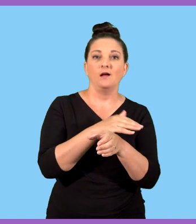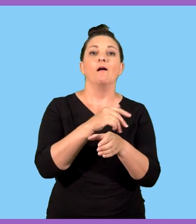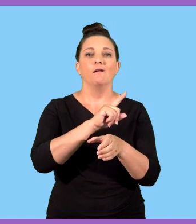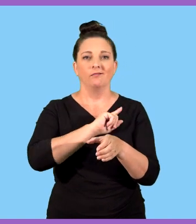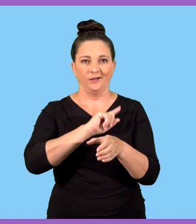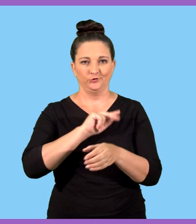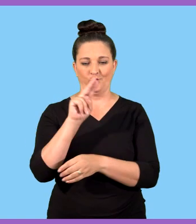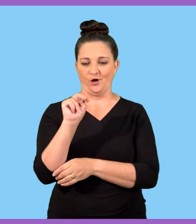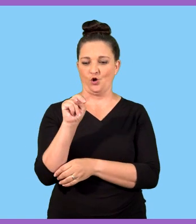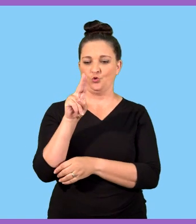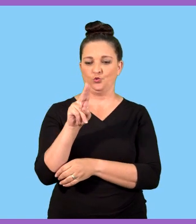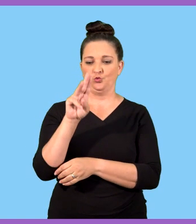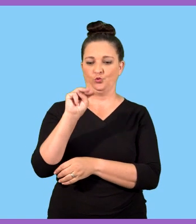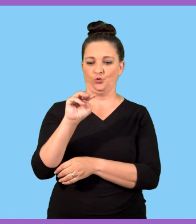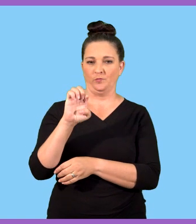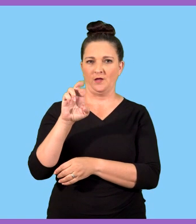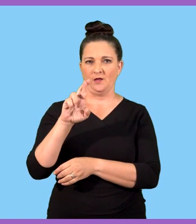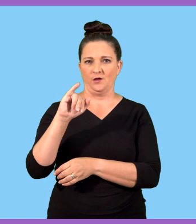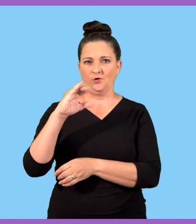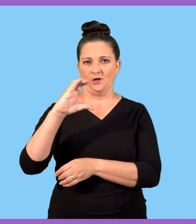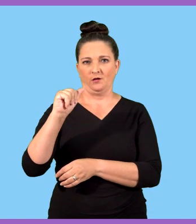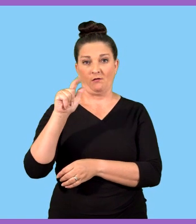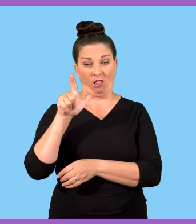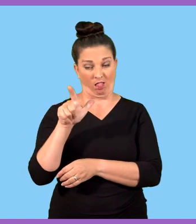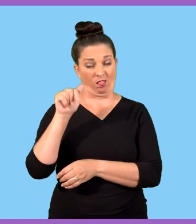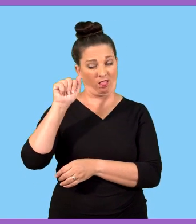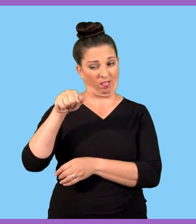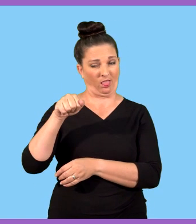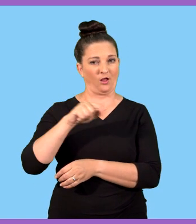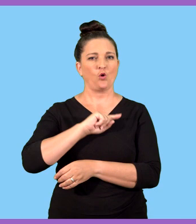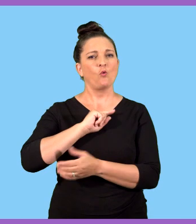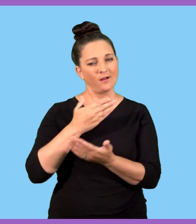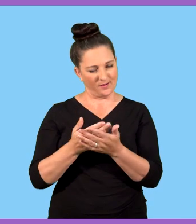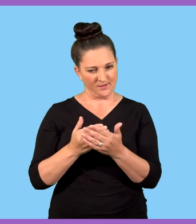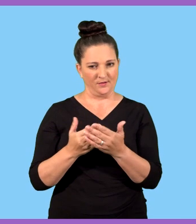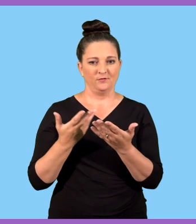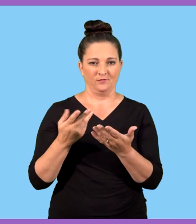numerical, not categorical. So the first thing I'll write down is numerical.